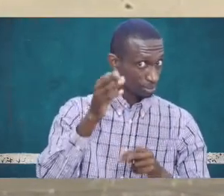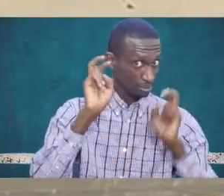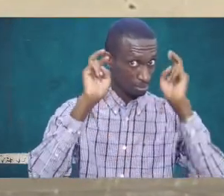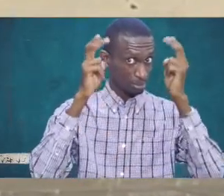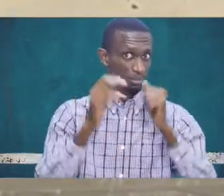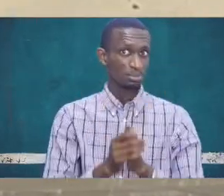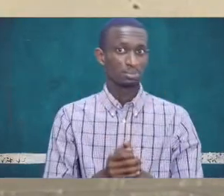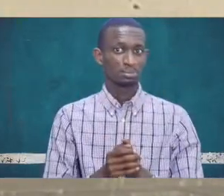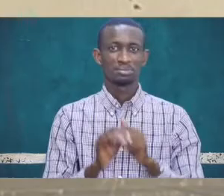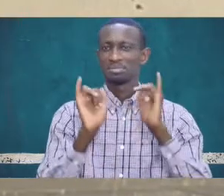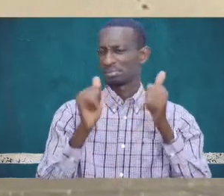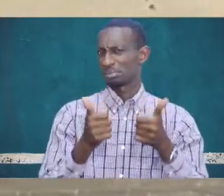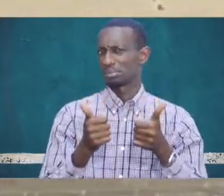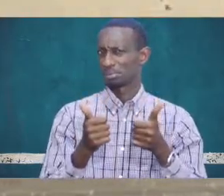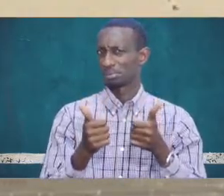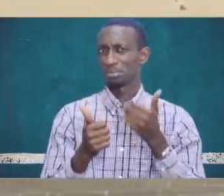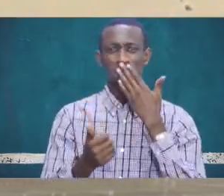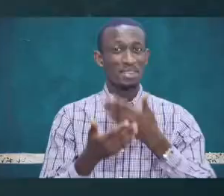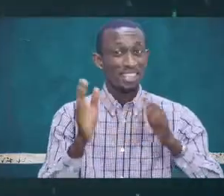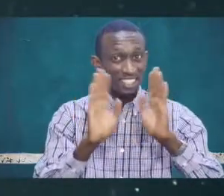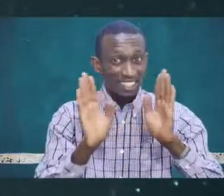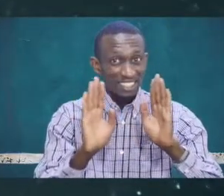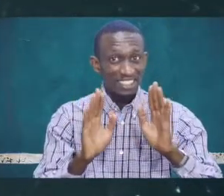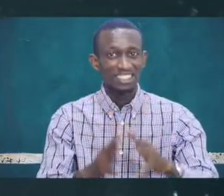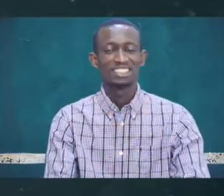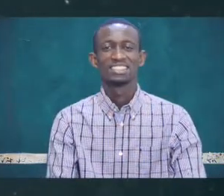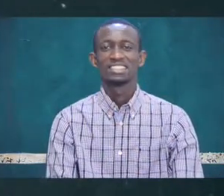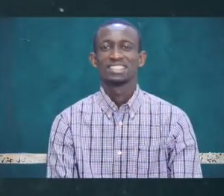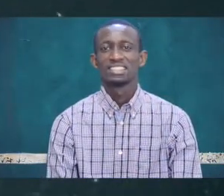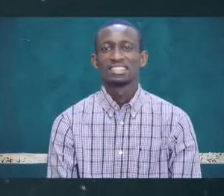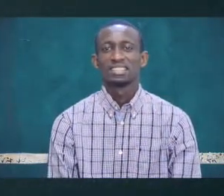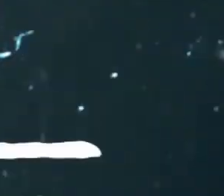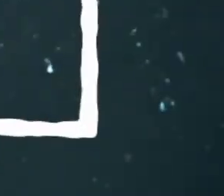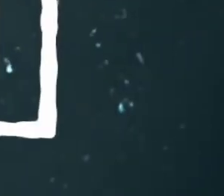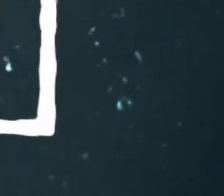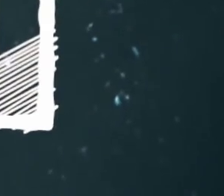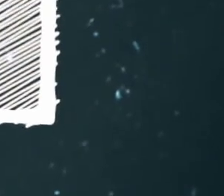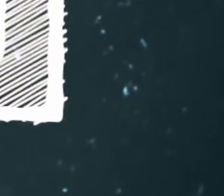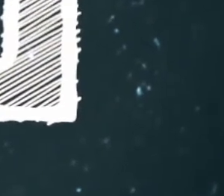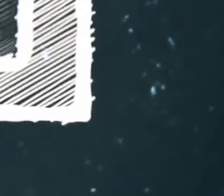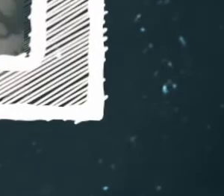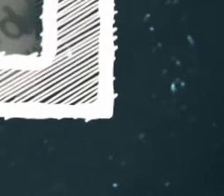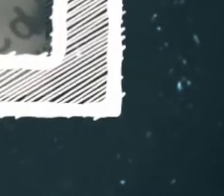lesson. Be there, please. Bye-bye.